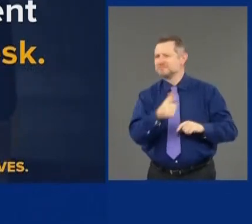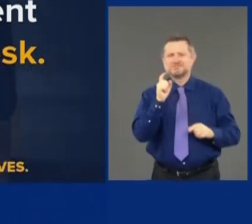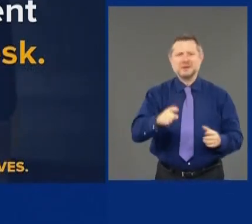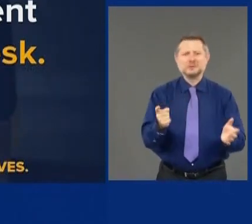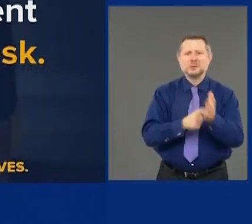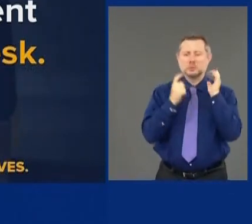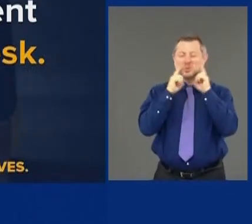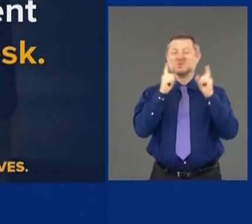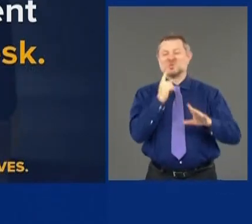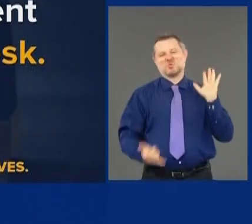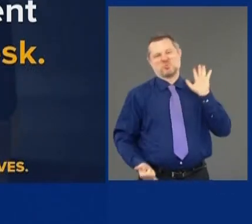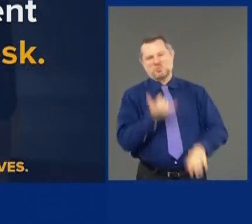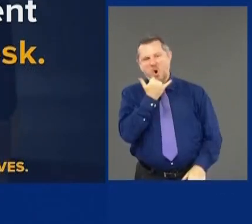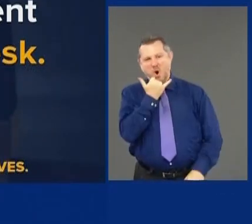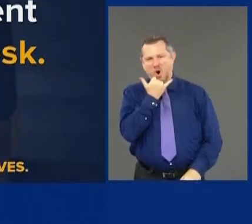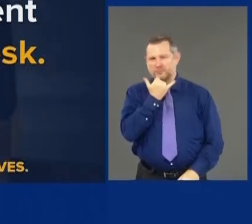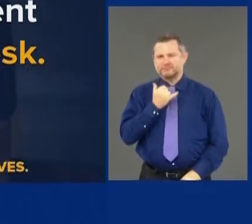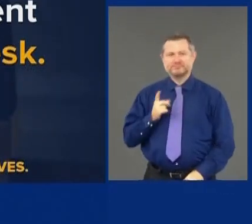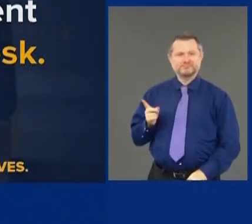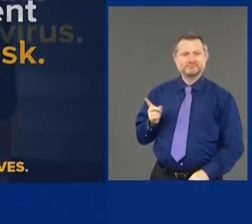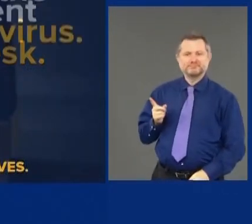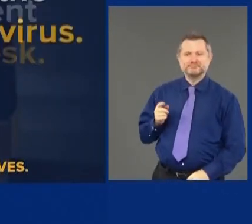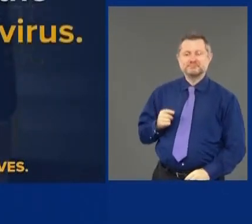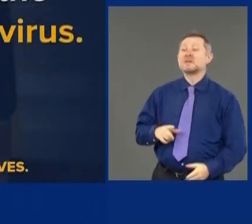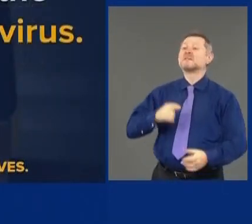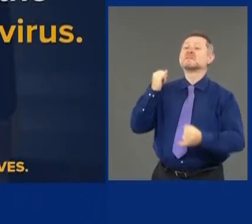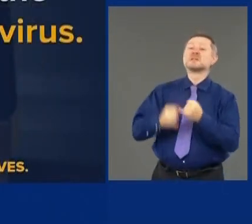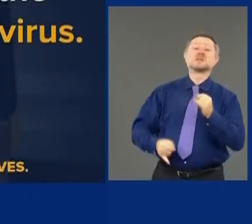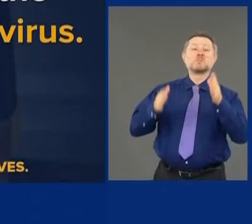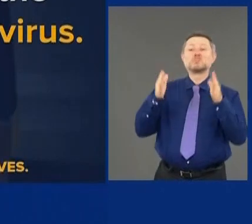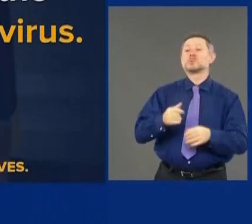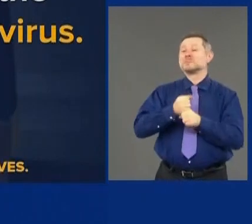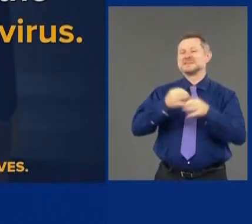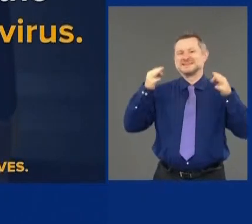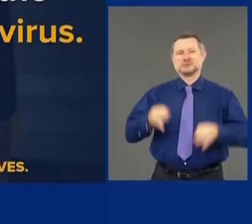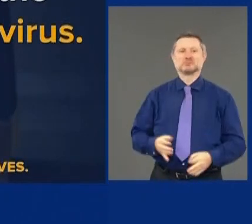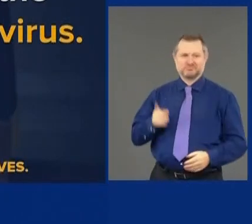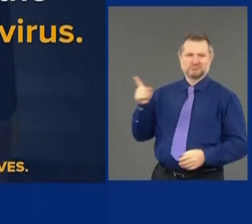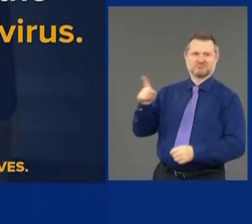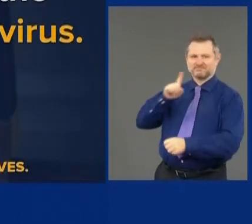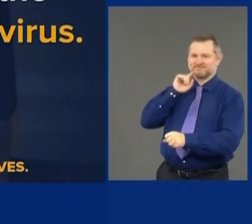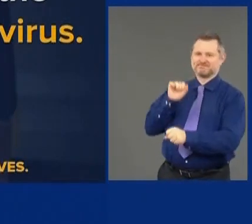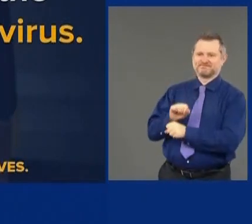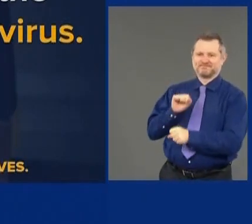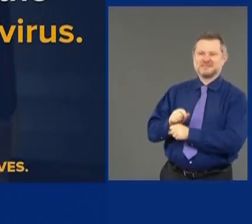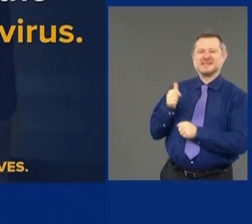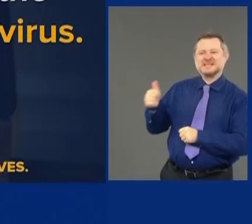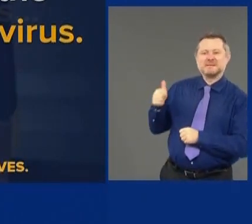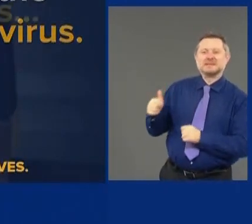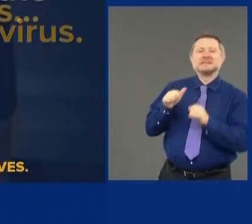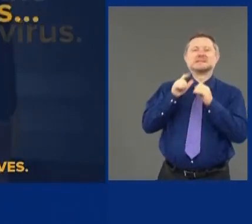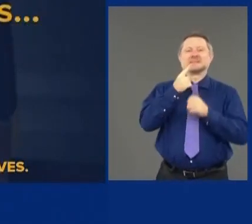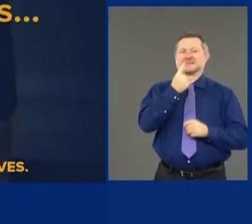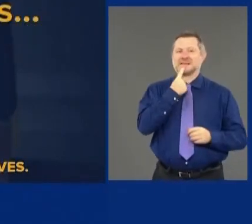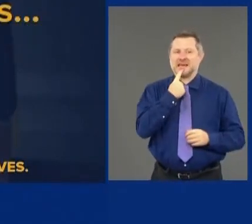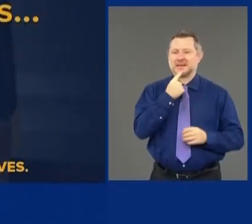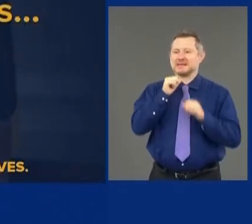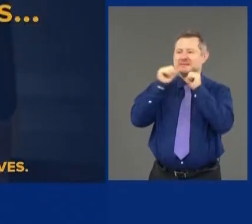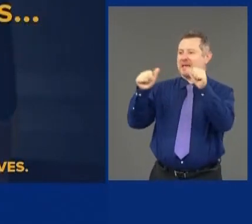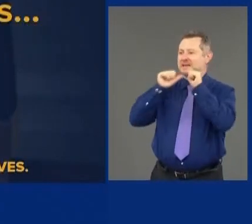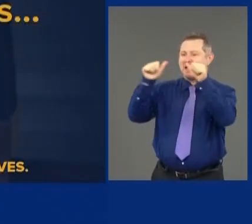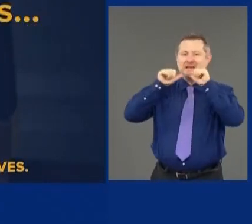Buck stops on his desk, and it's what came out of his mouth. He denied the reality of the